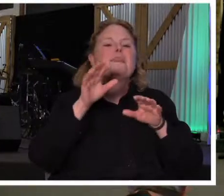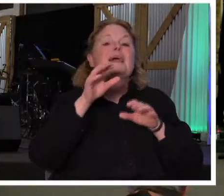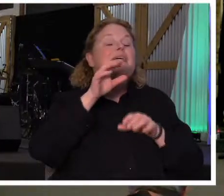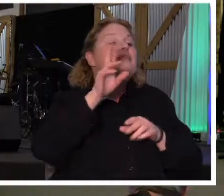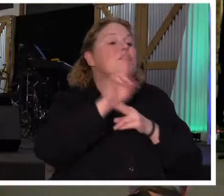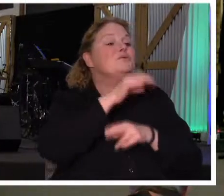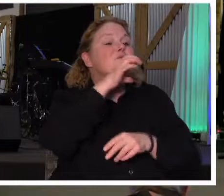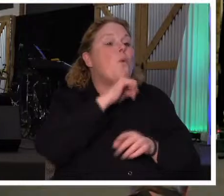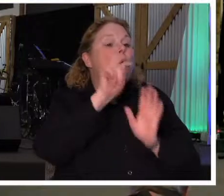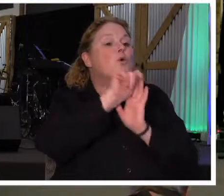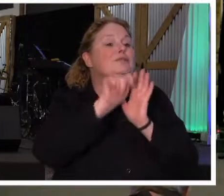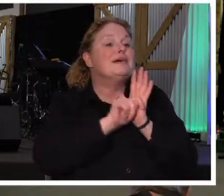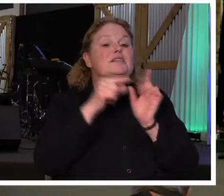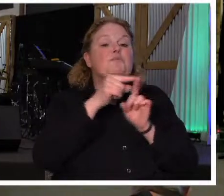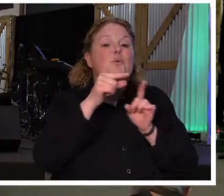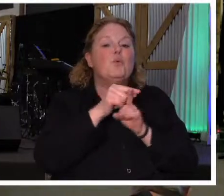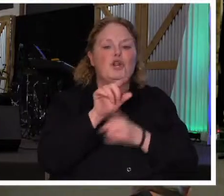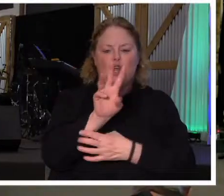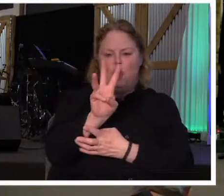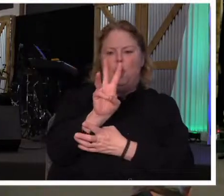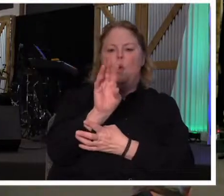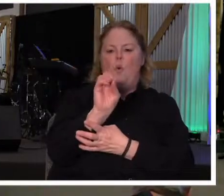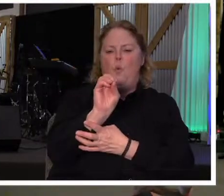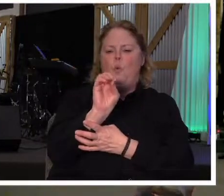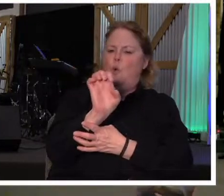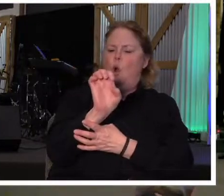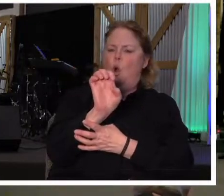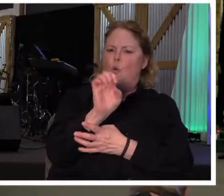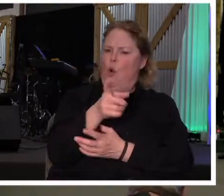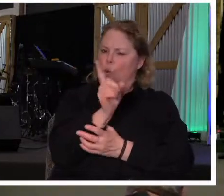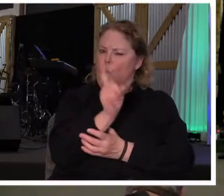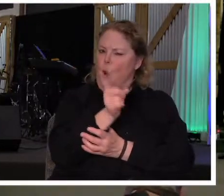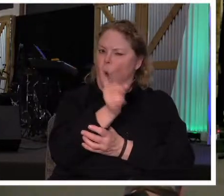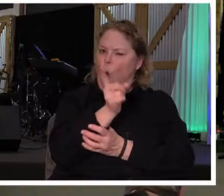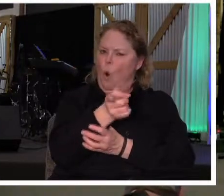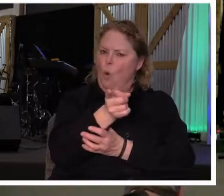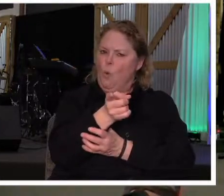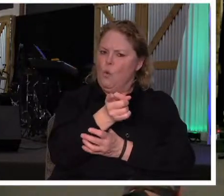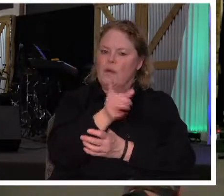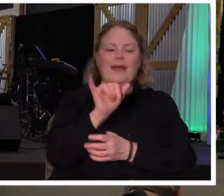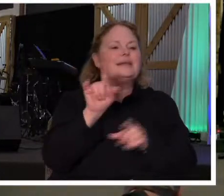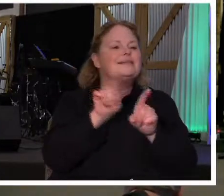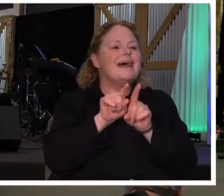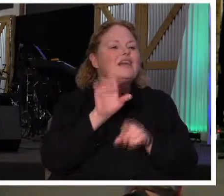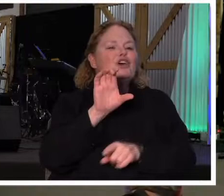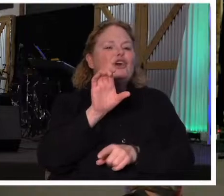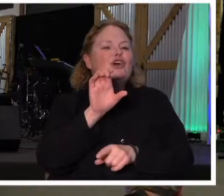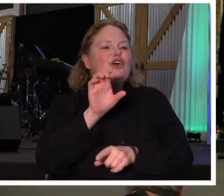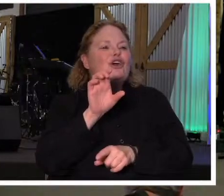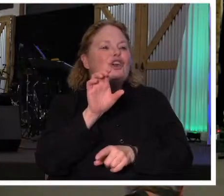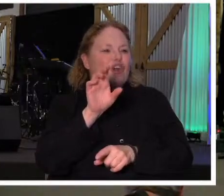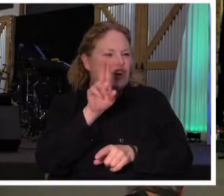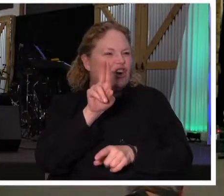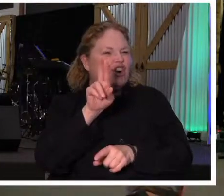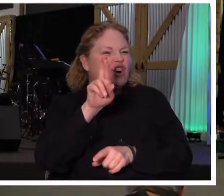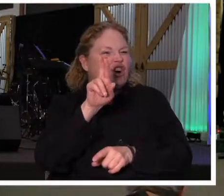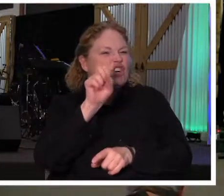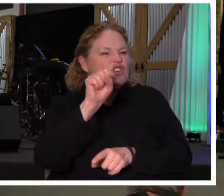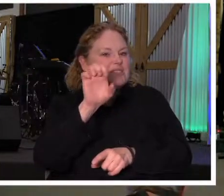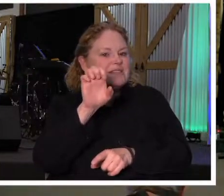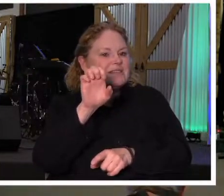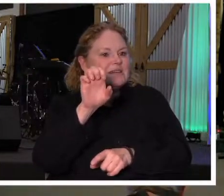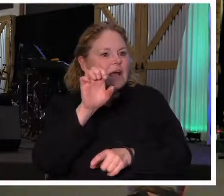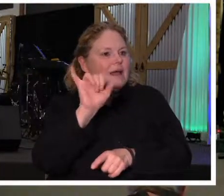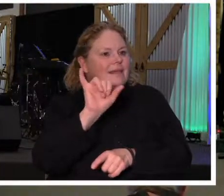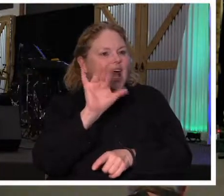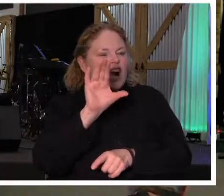prophet uses the words woe, he is generally using those in terms of a curse, correction. And